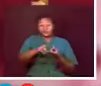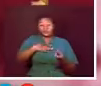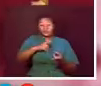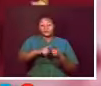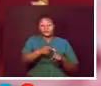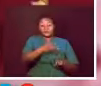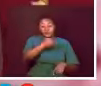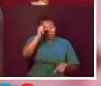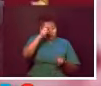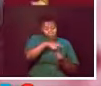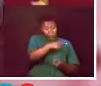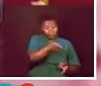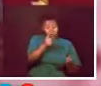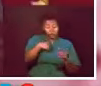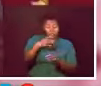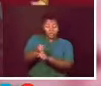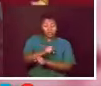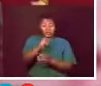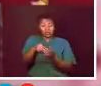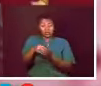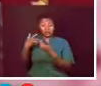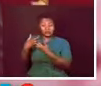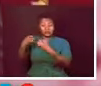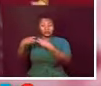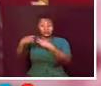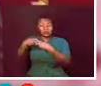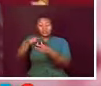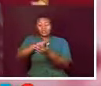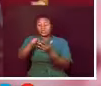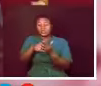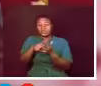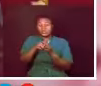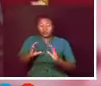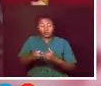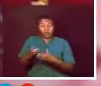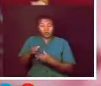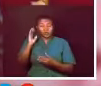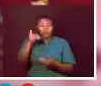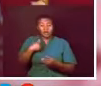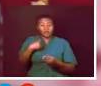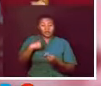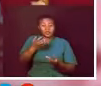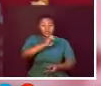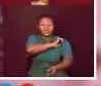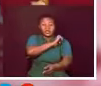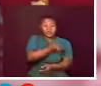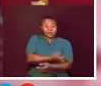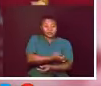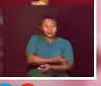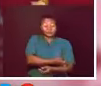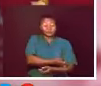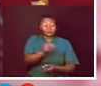once we take delivery of these meters, these communities will be energized. The ministry